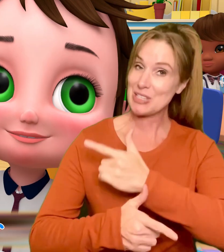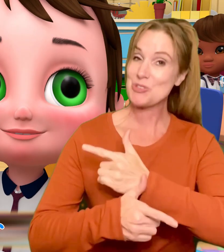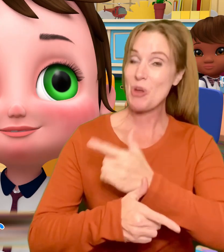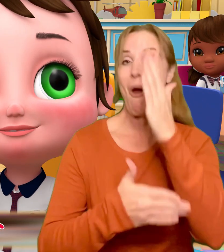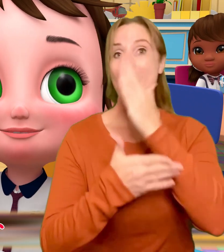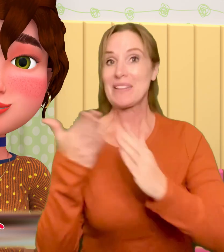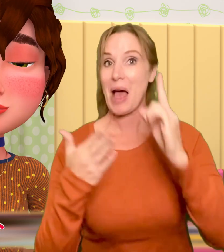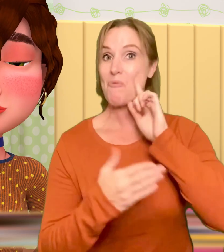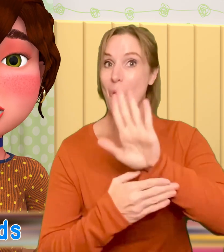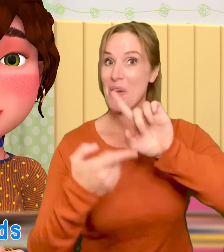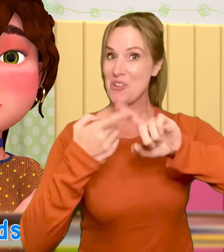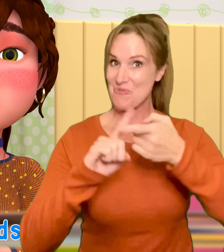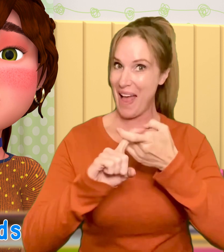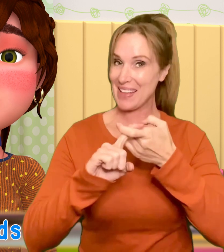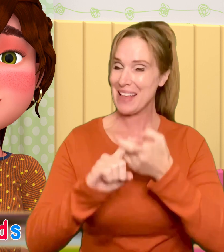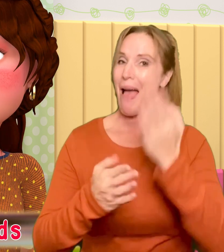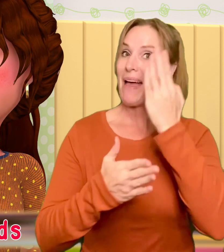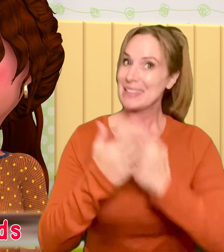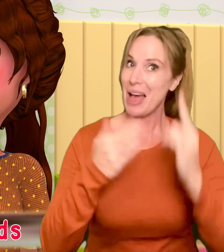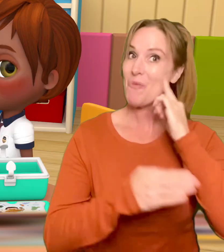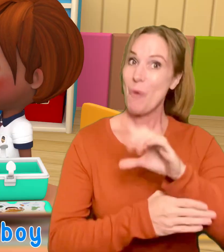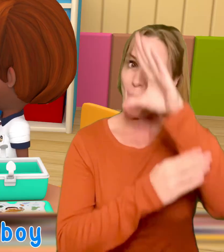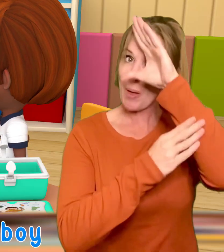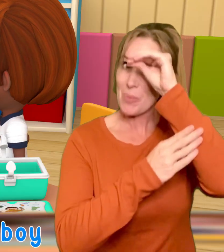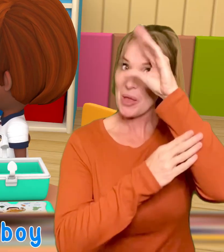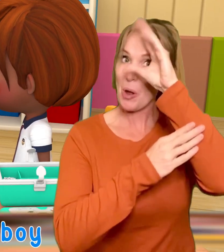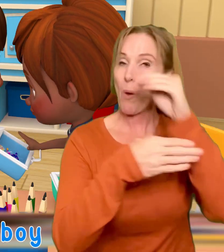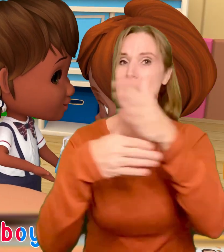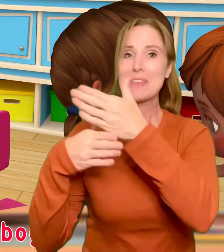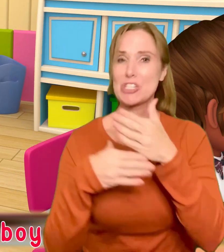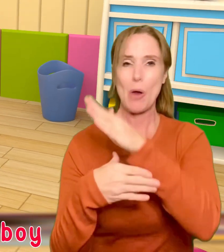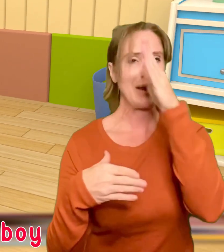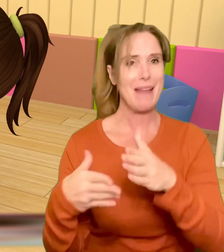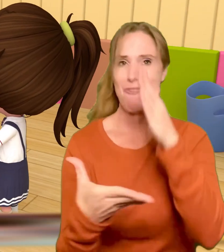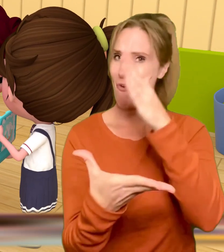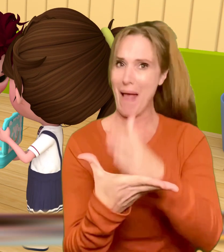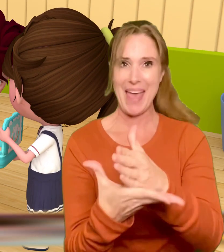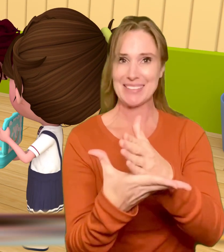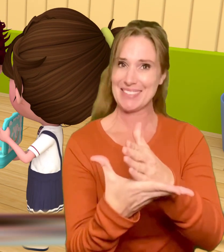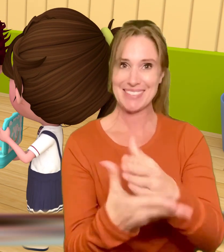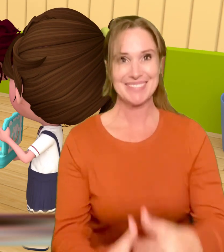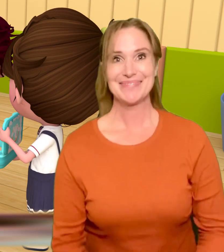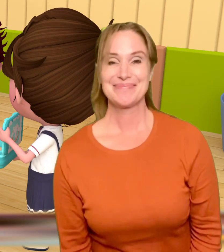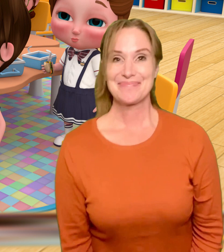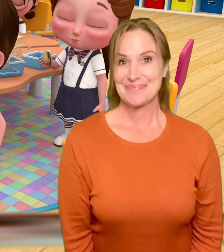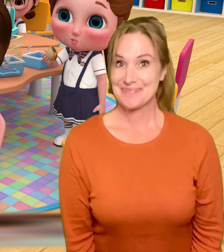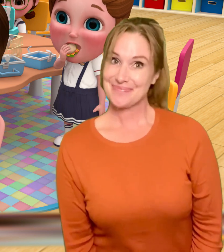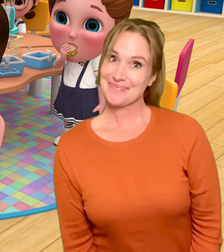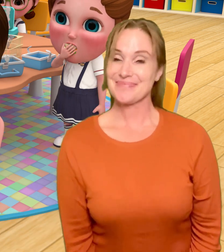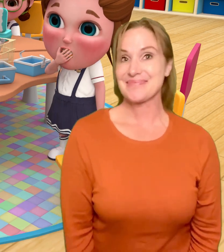Some for you, some for your friends, and some for this little boy. Sharing never